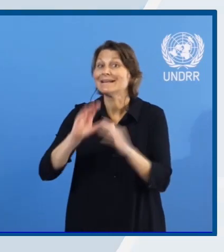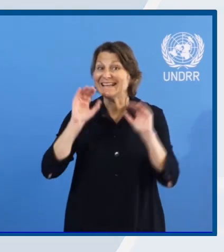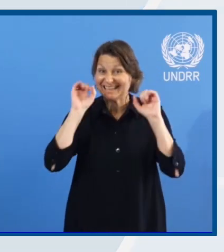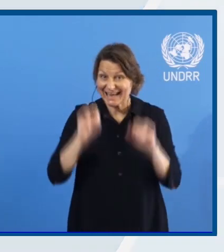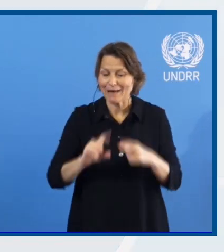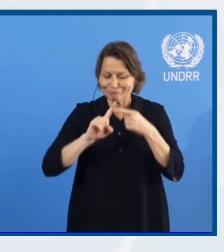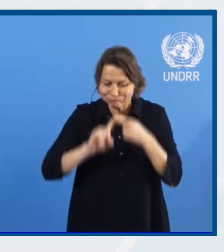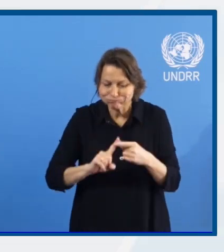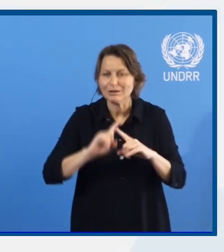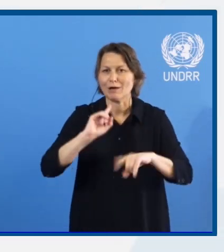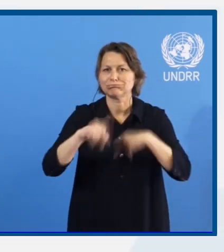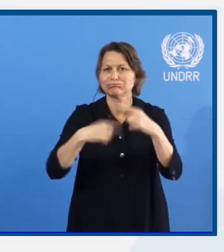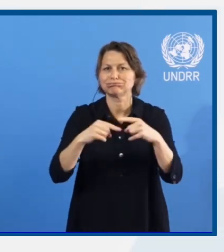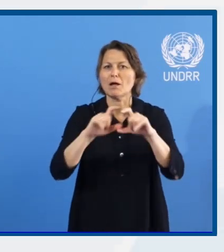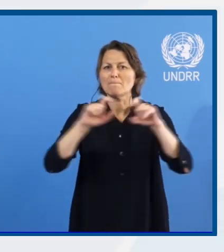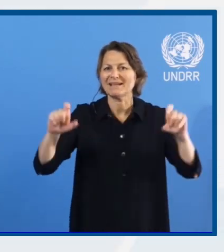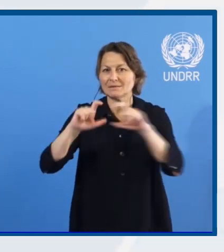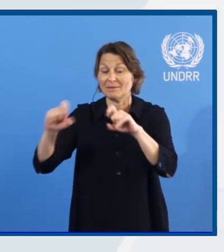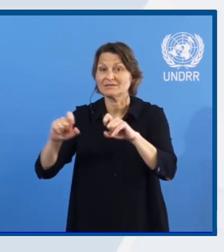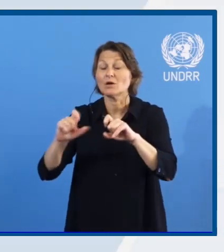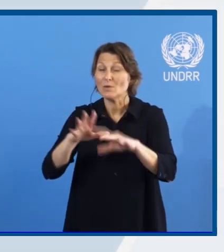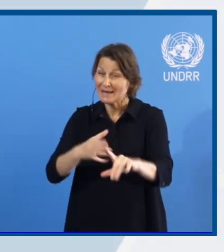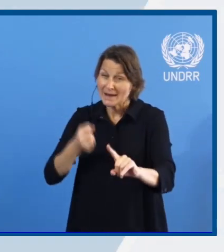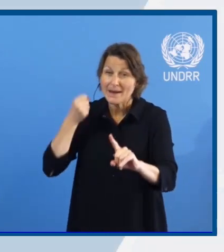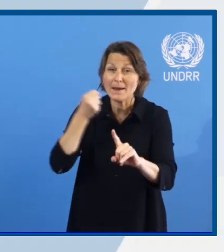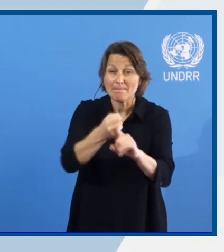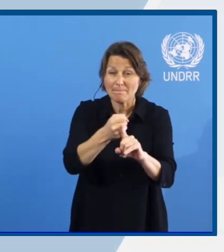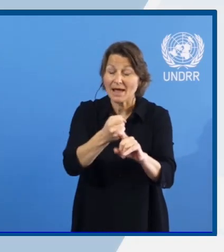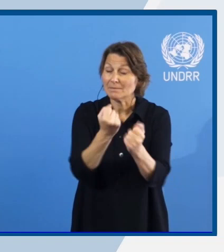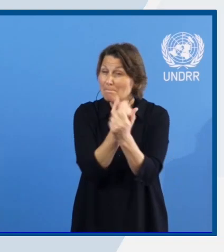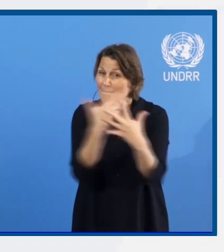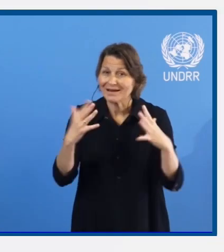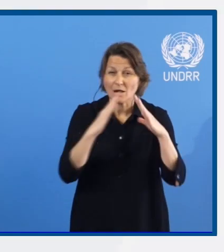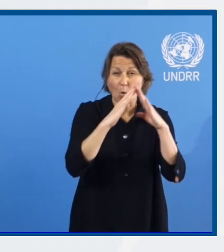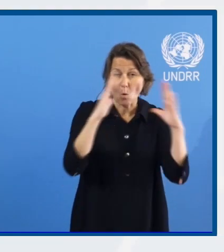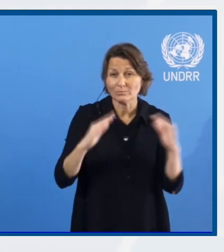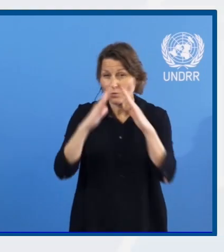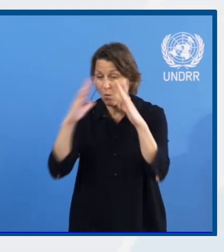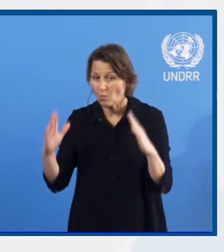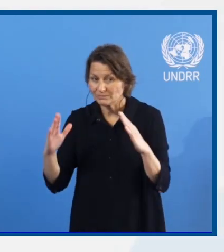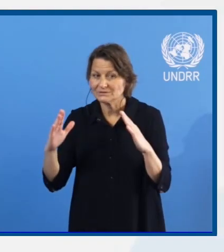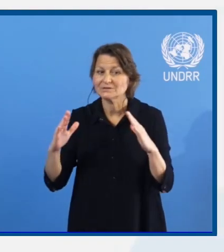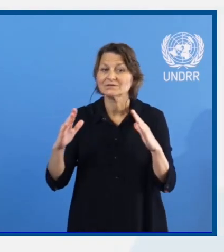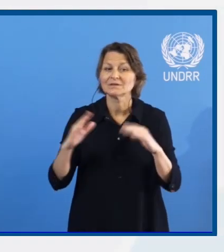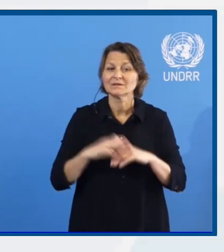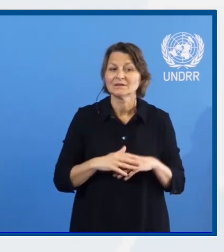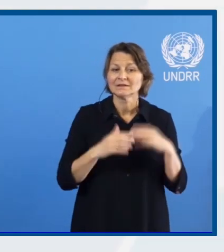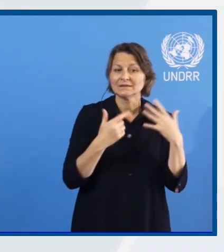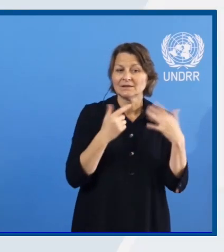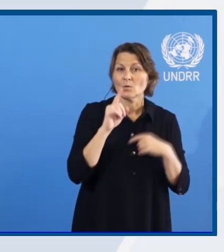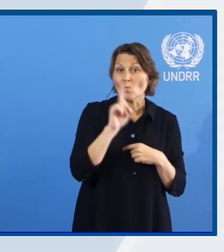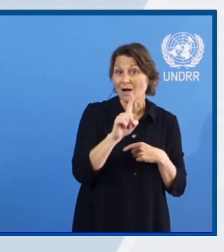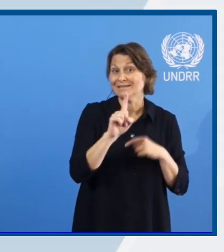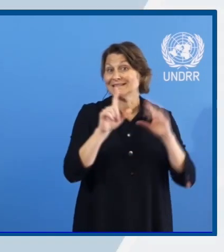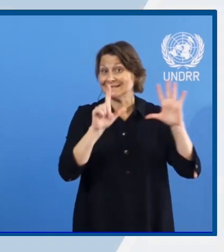over 1,700 households. And we learned a valuable lesson while we were implementing this loan. And it is